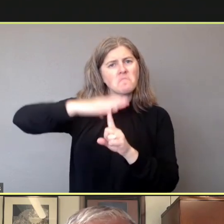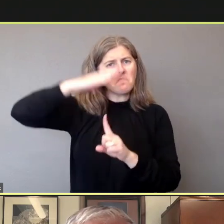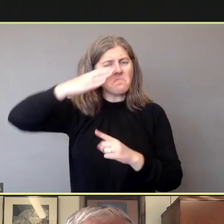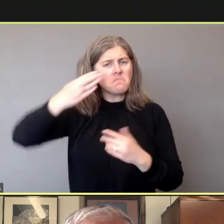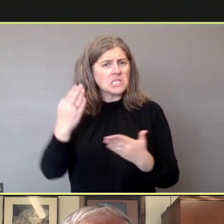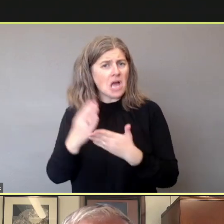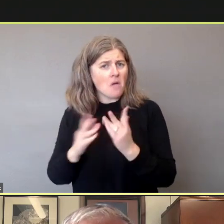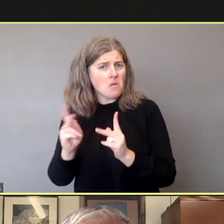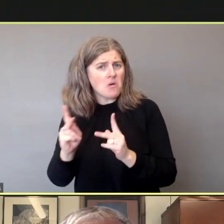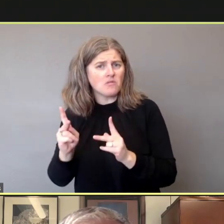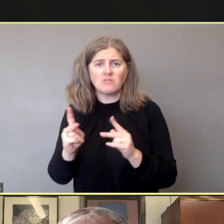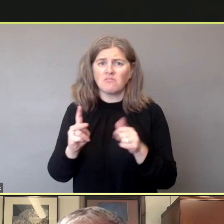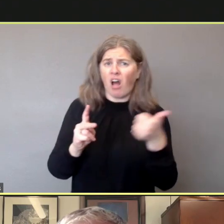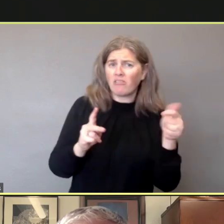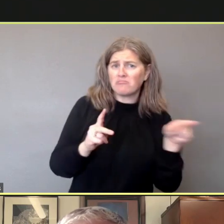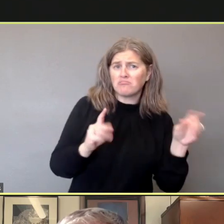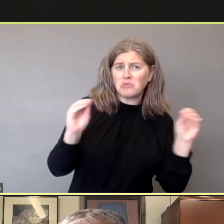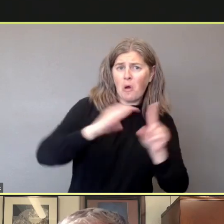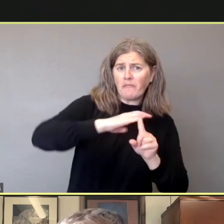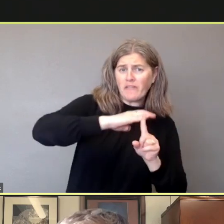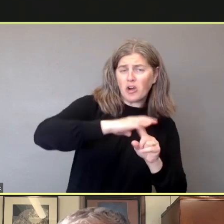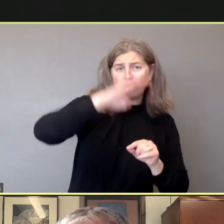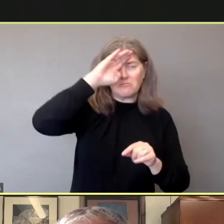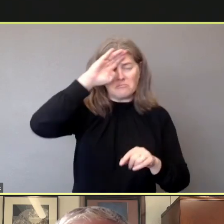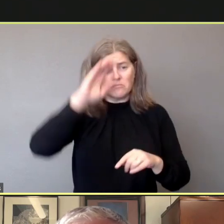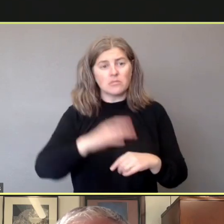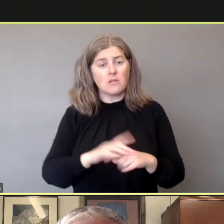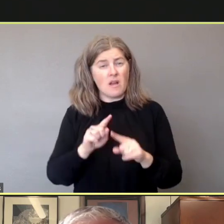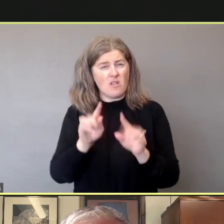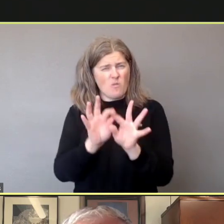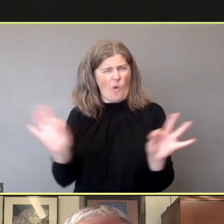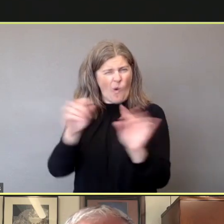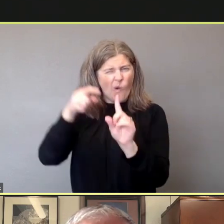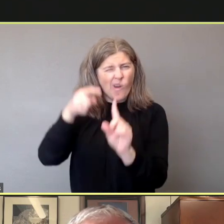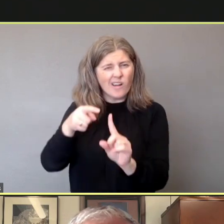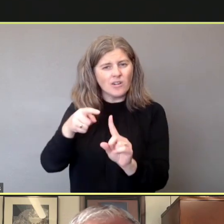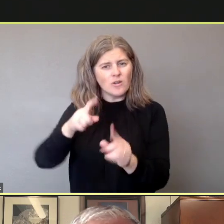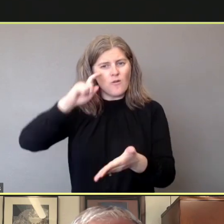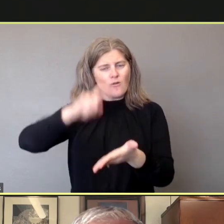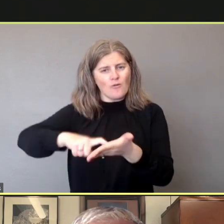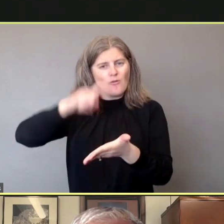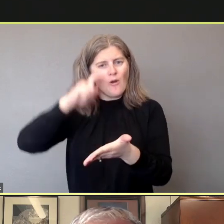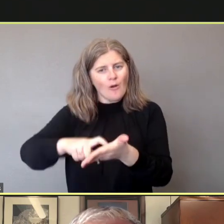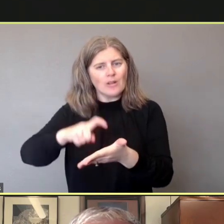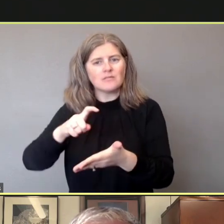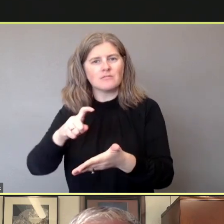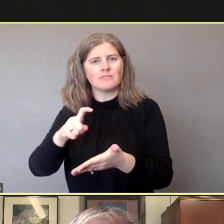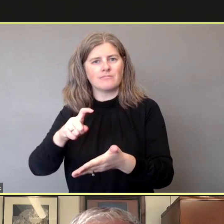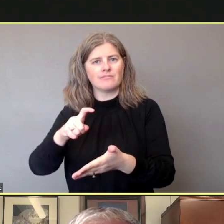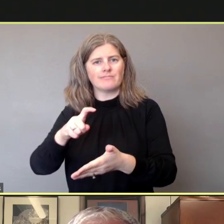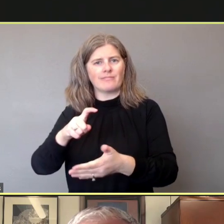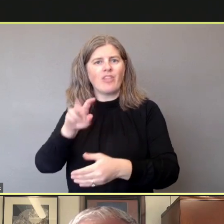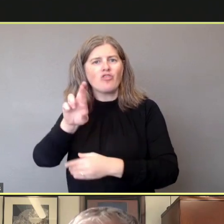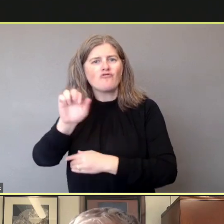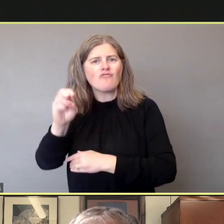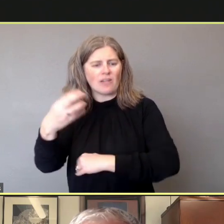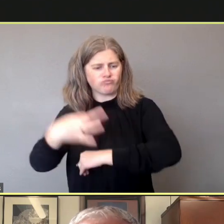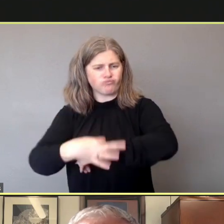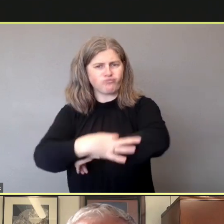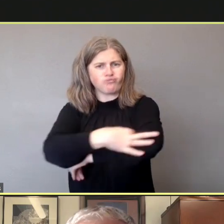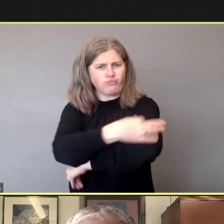people, not in others. But the key factor really is the progression to this characteristic rash.